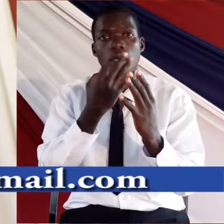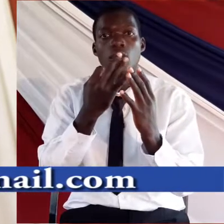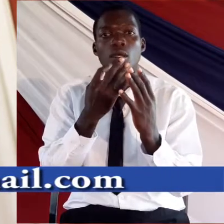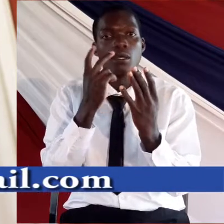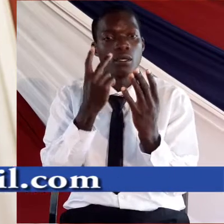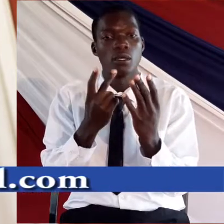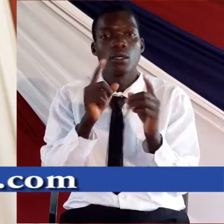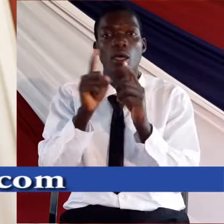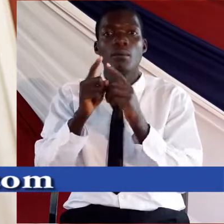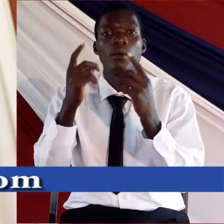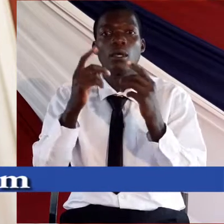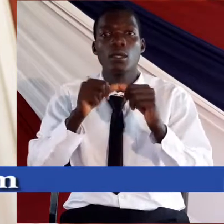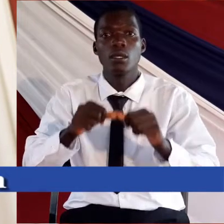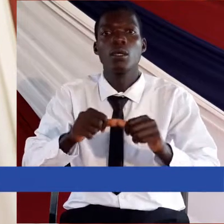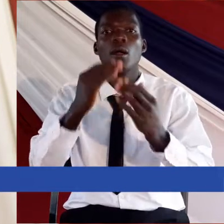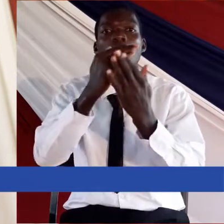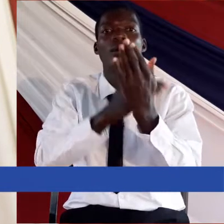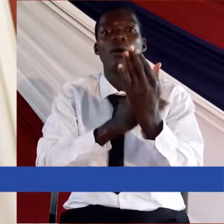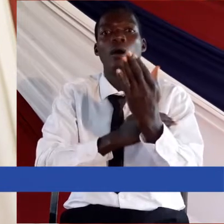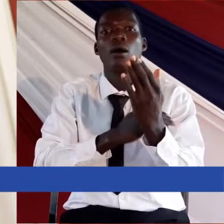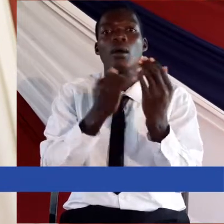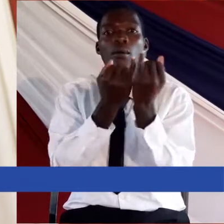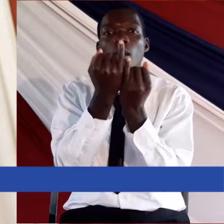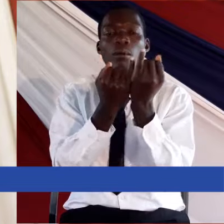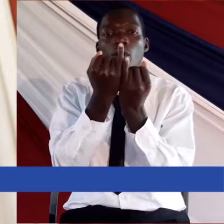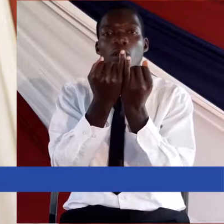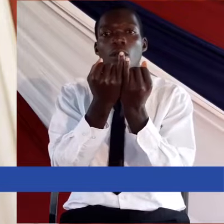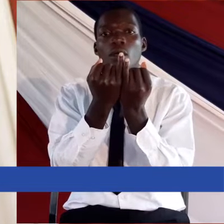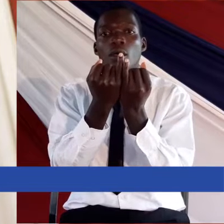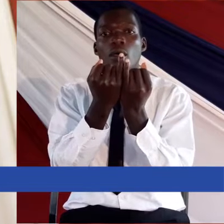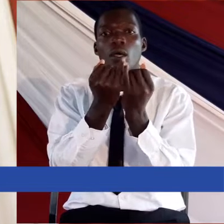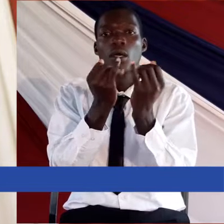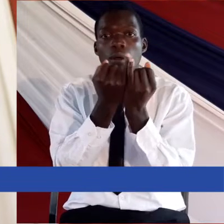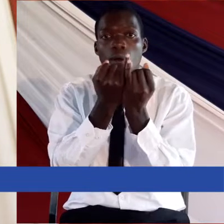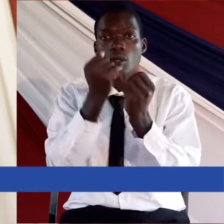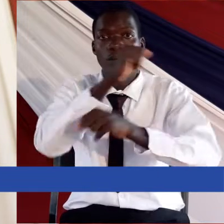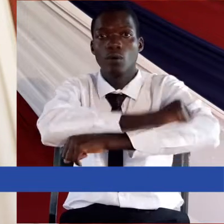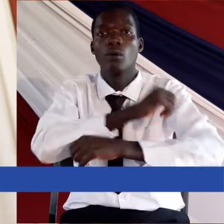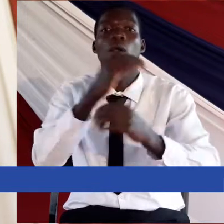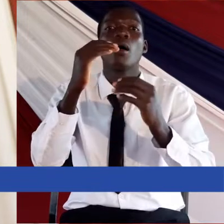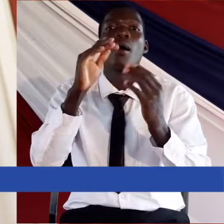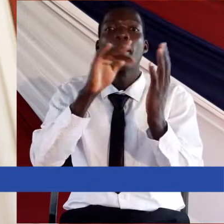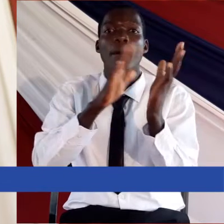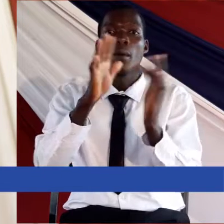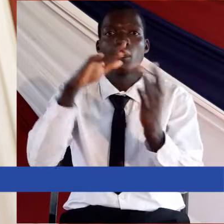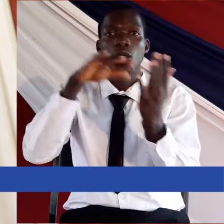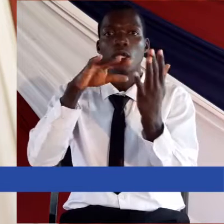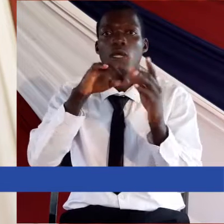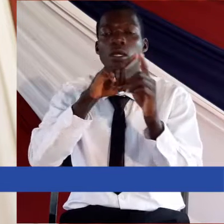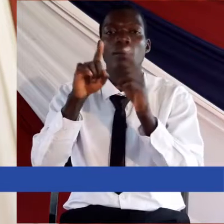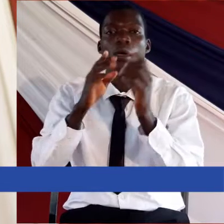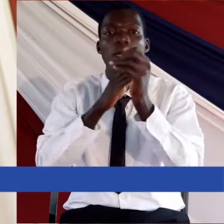our program today with our Sabbath School Bible study that will be led by Elder